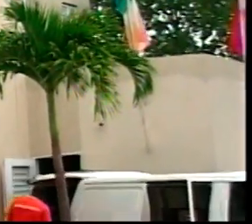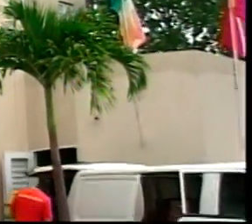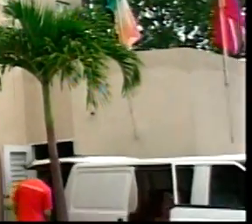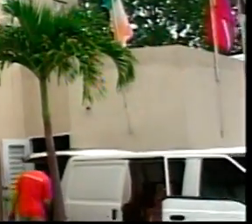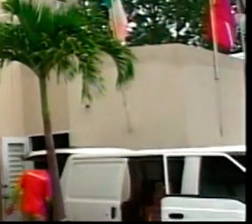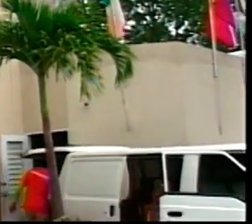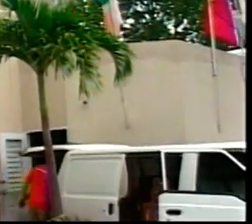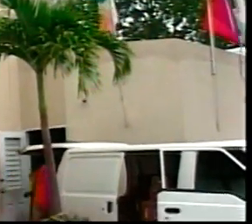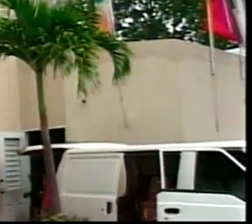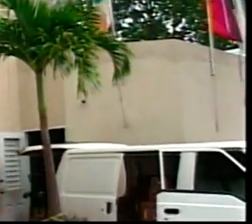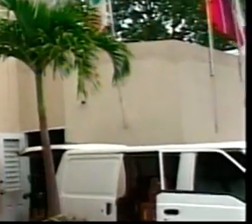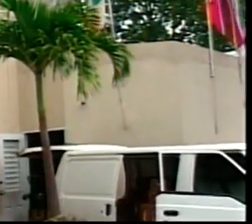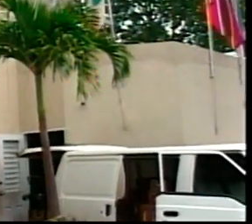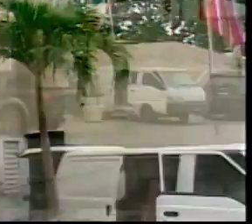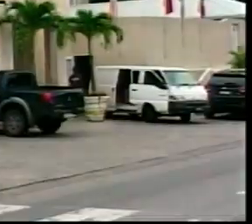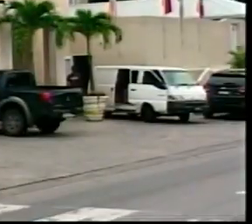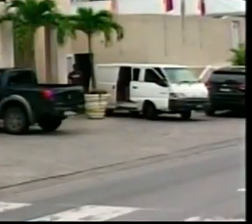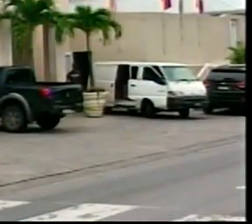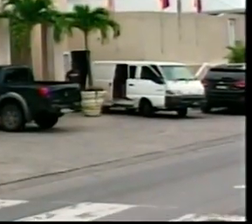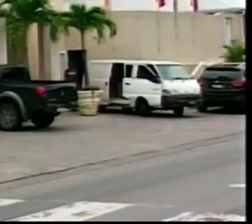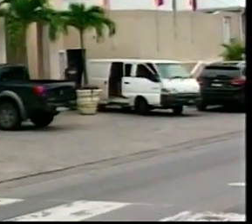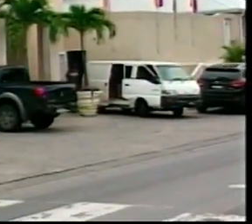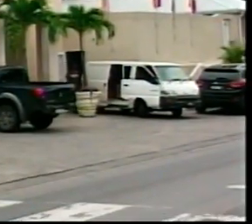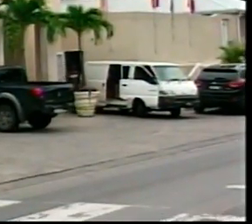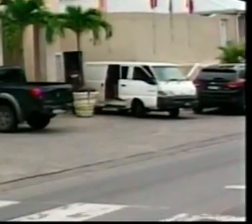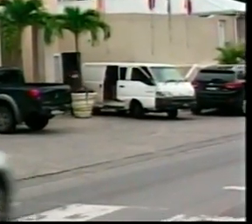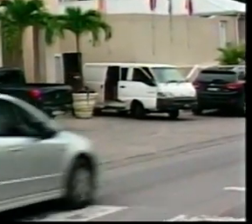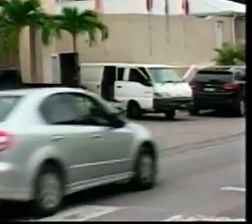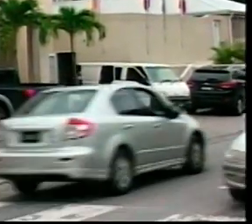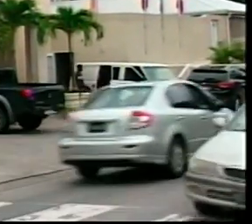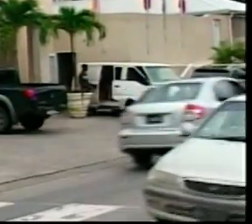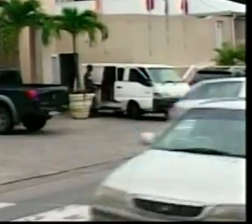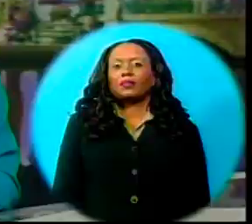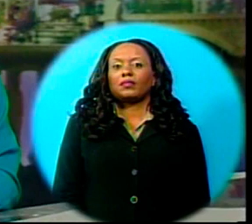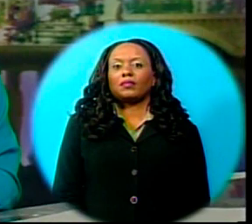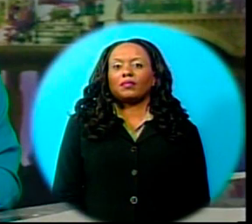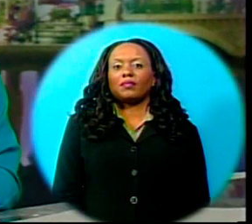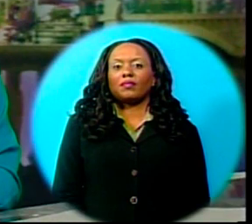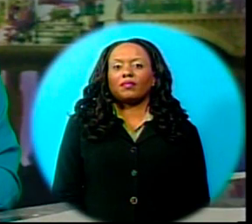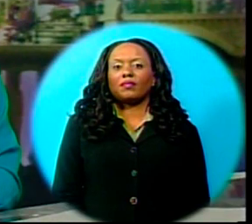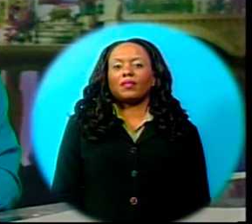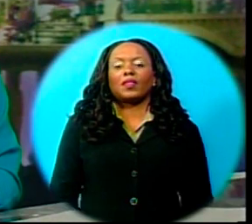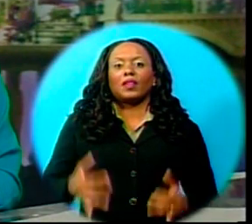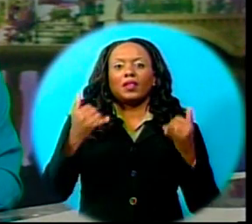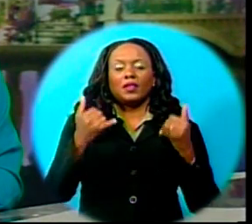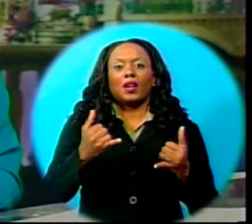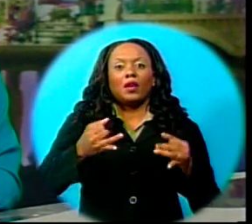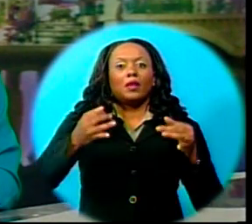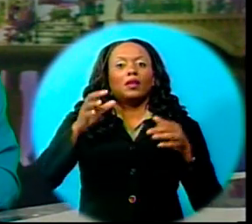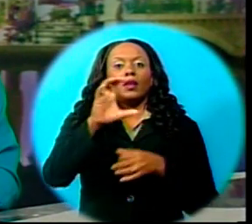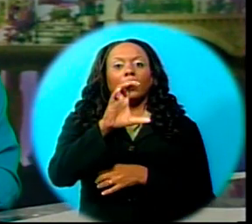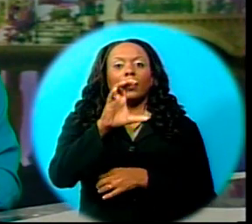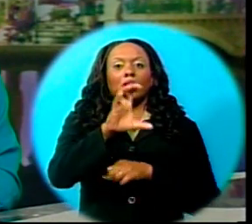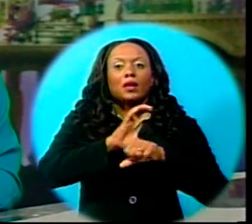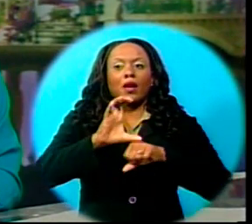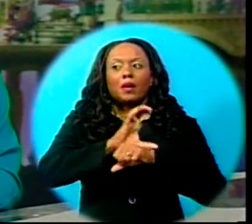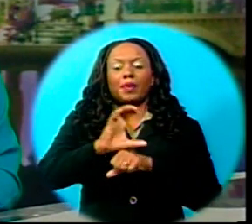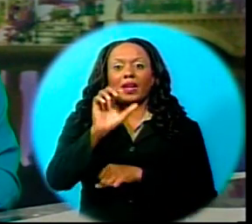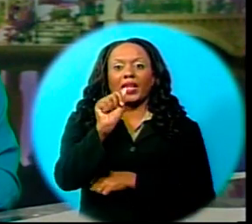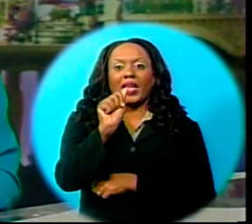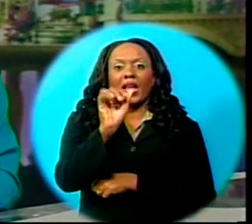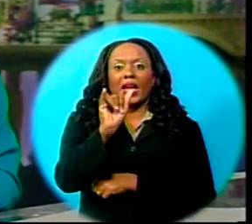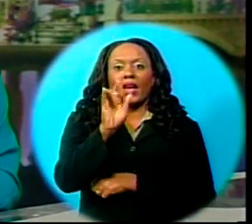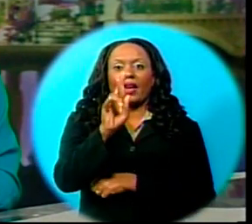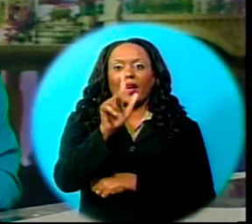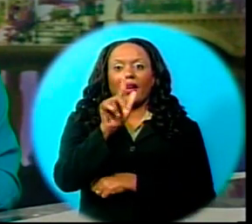for February next year. Shane Seeley, CBC News. Shane, thanks. The decision by Caribbean